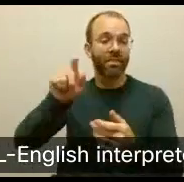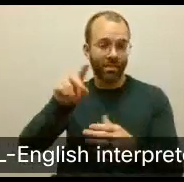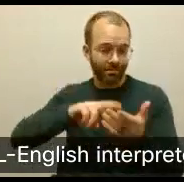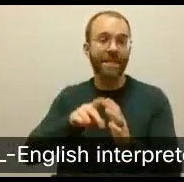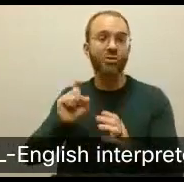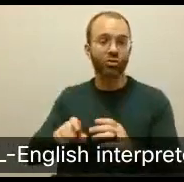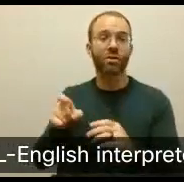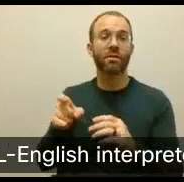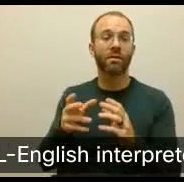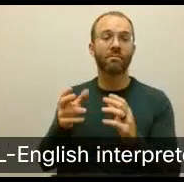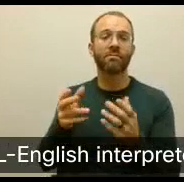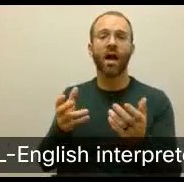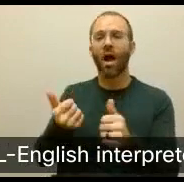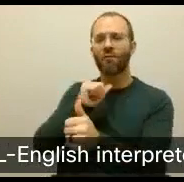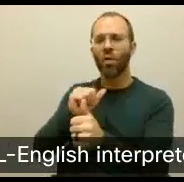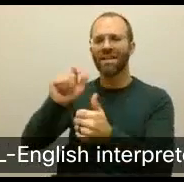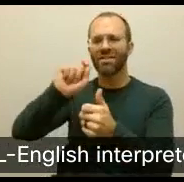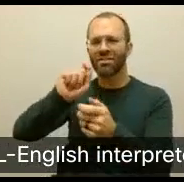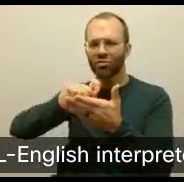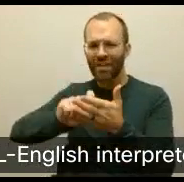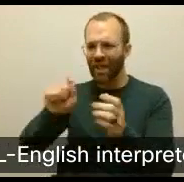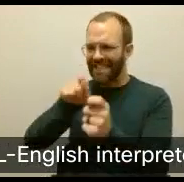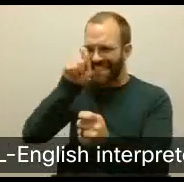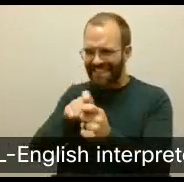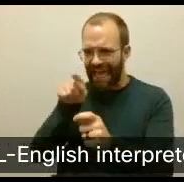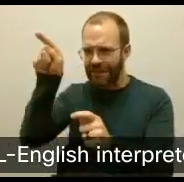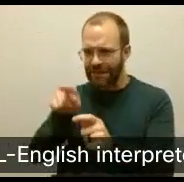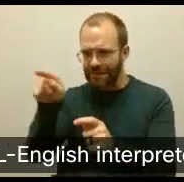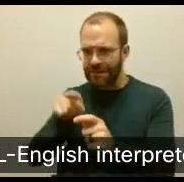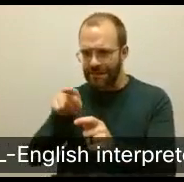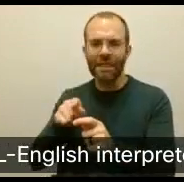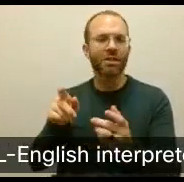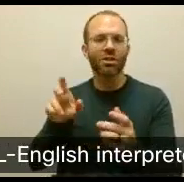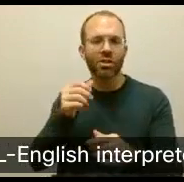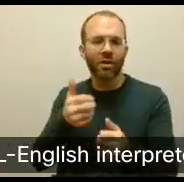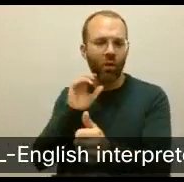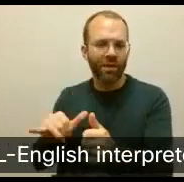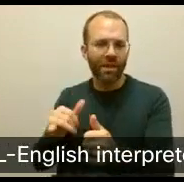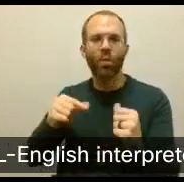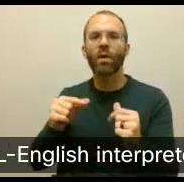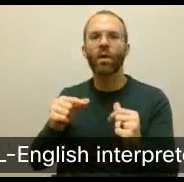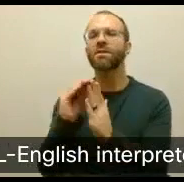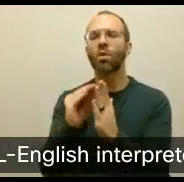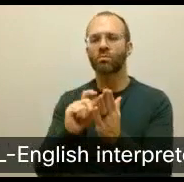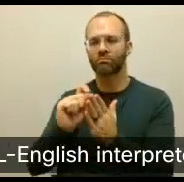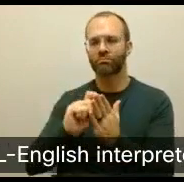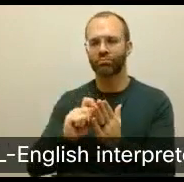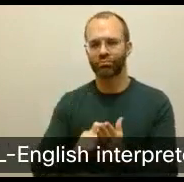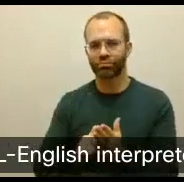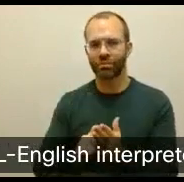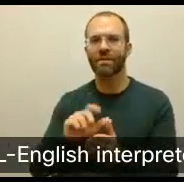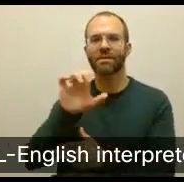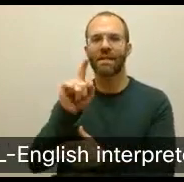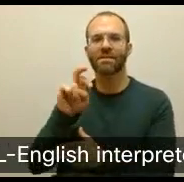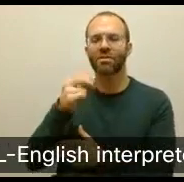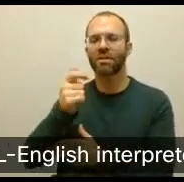source materials while taking notes. And that's from Lester, 1976, and they have a page number there. A sample